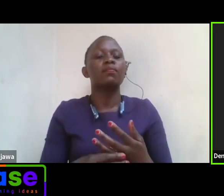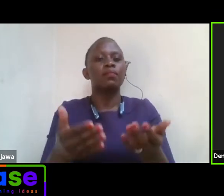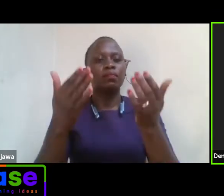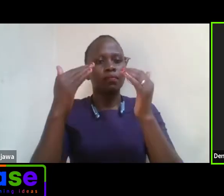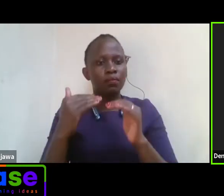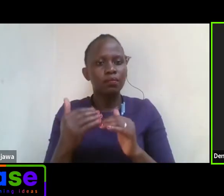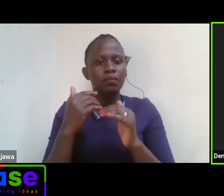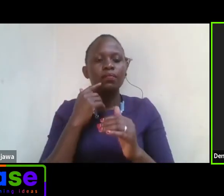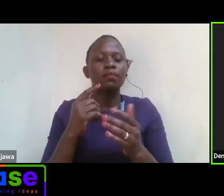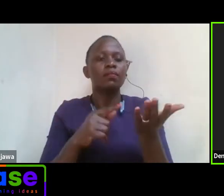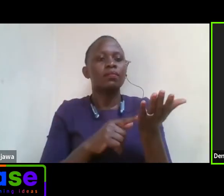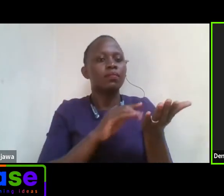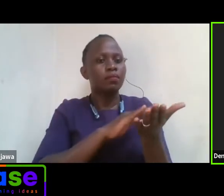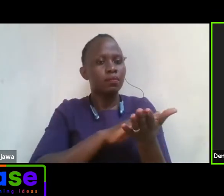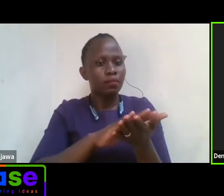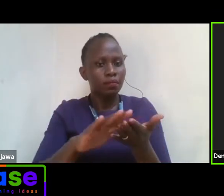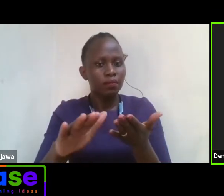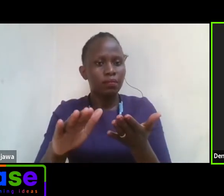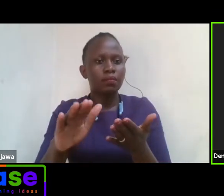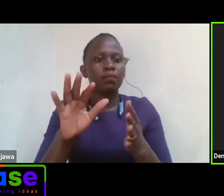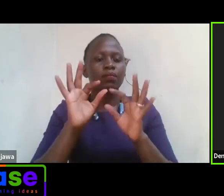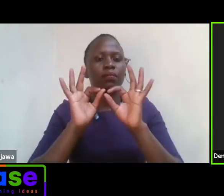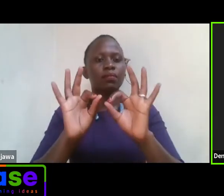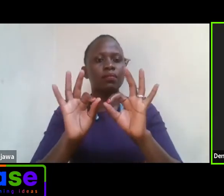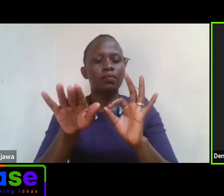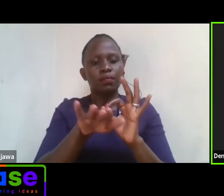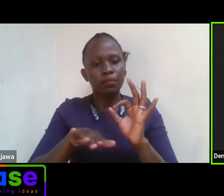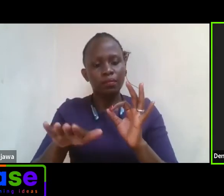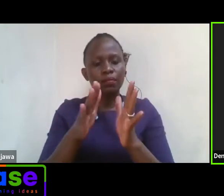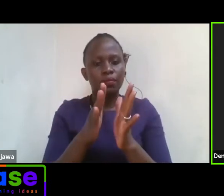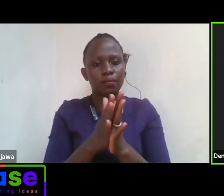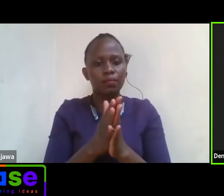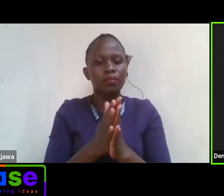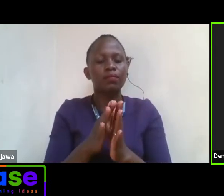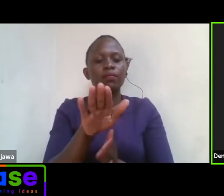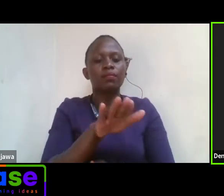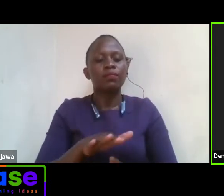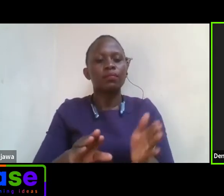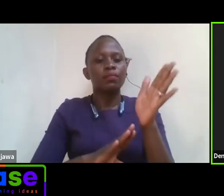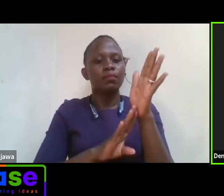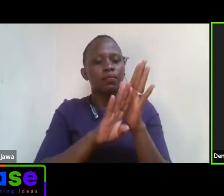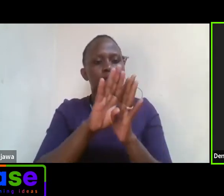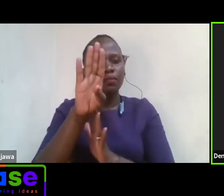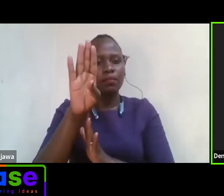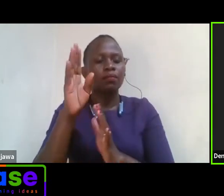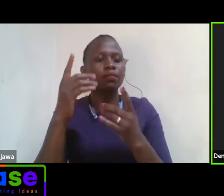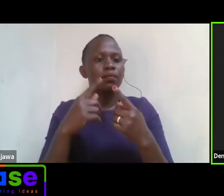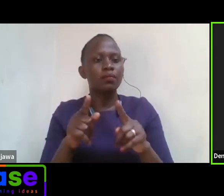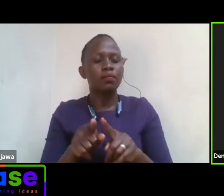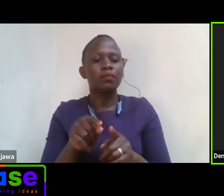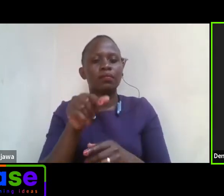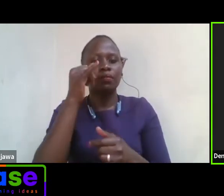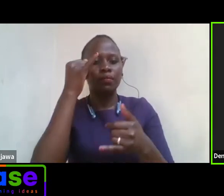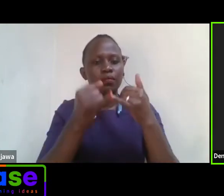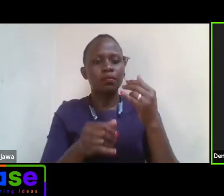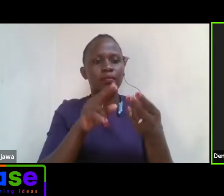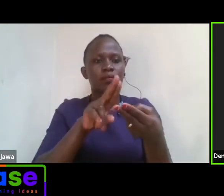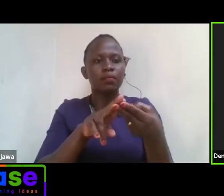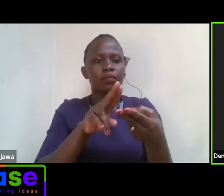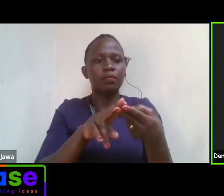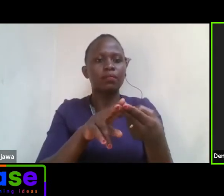Thursday. It's smart cities and urban development. And the last one, but by no means least, will be on Friday, which is about STEM,